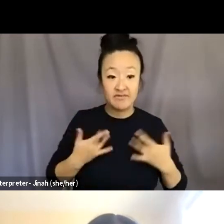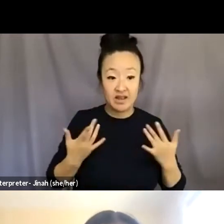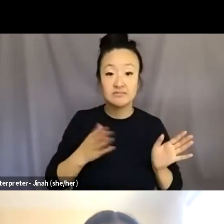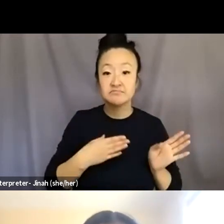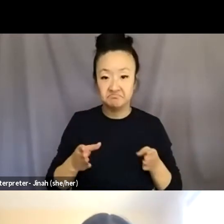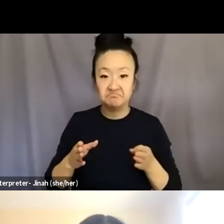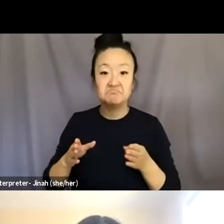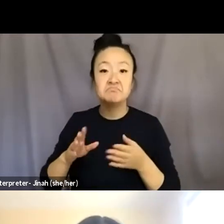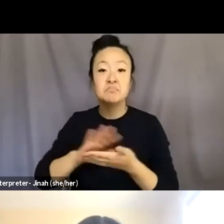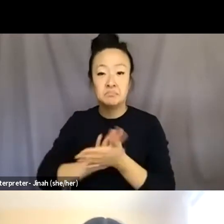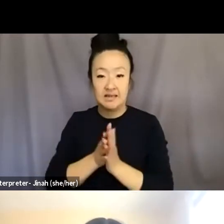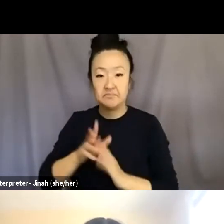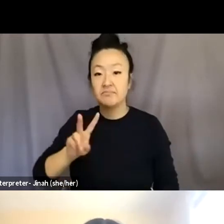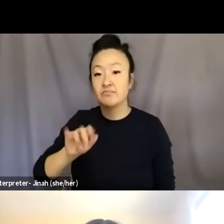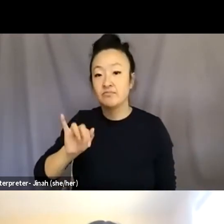into virtual